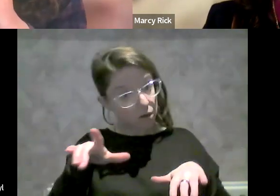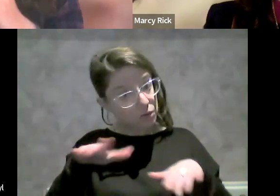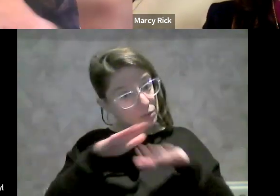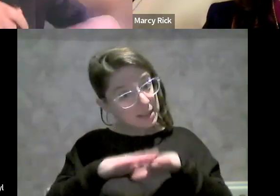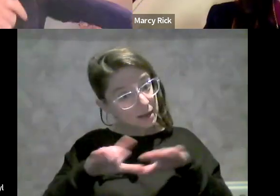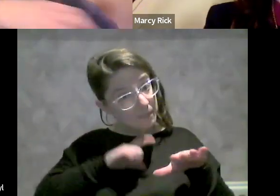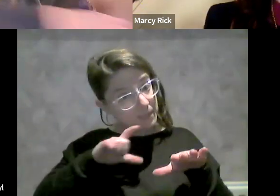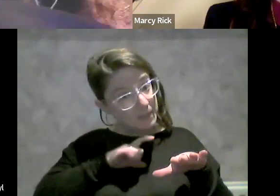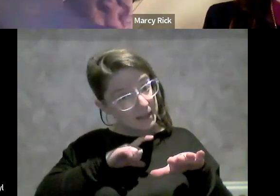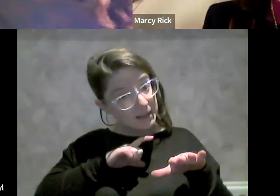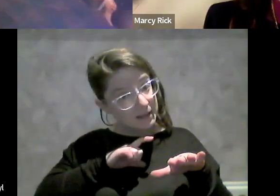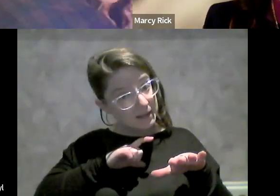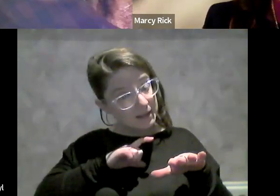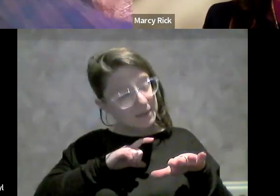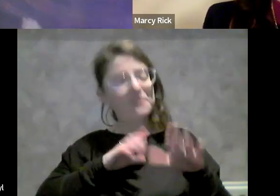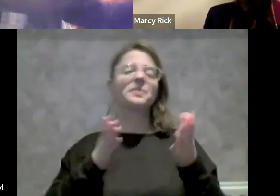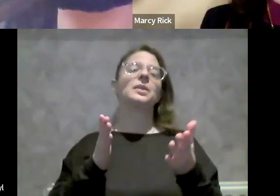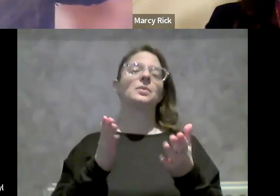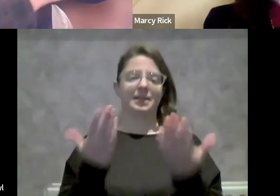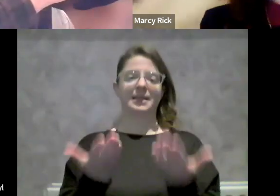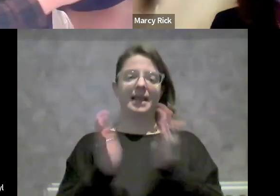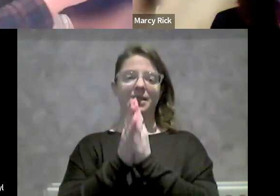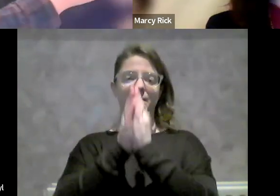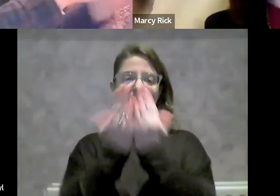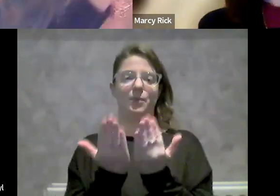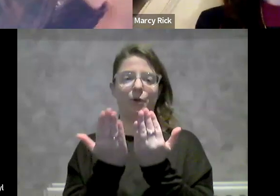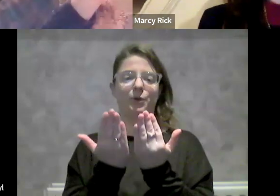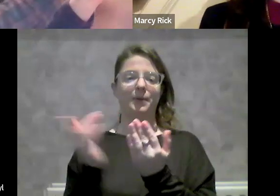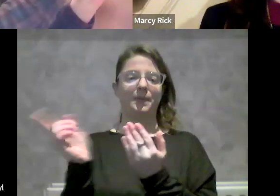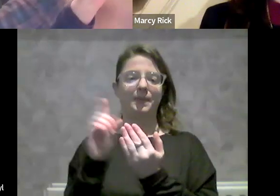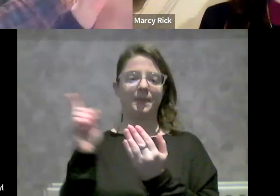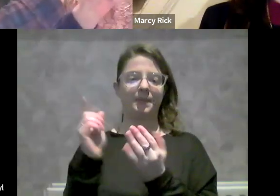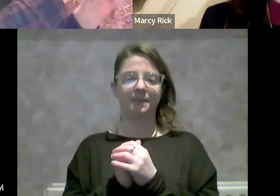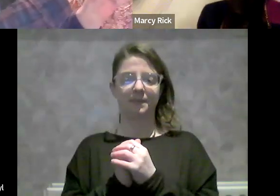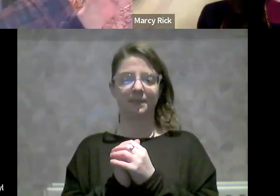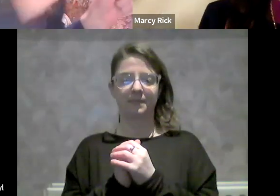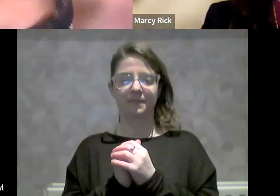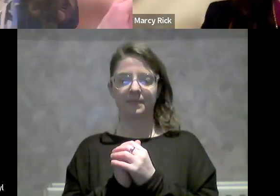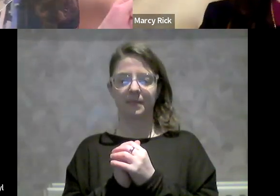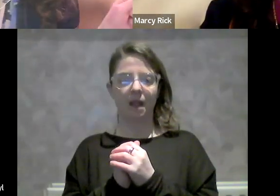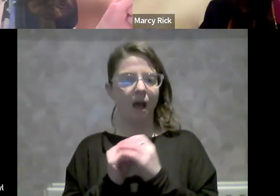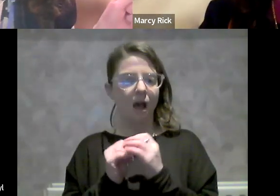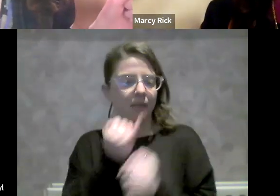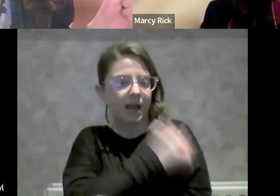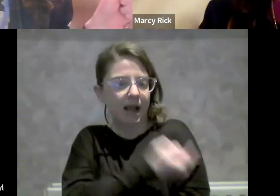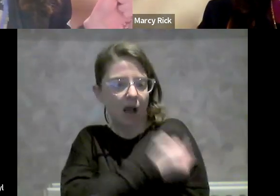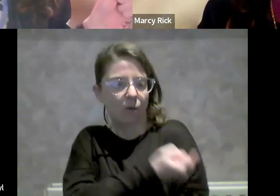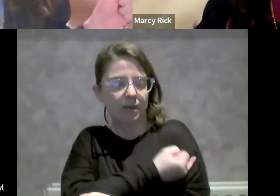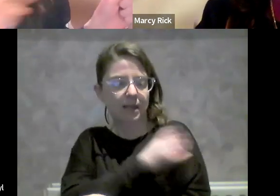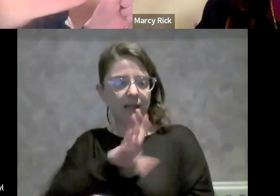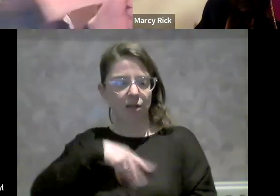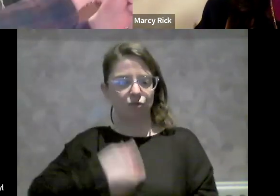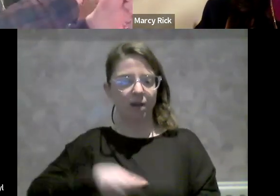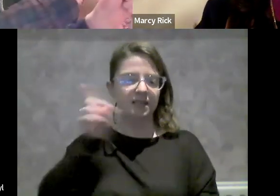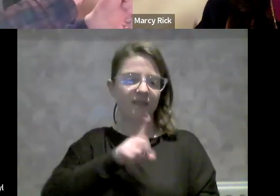comfortably? Today's book is called The Cowardly Trans Femme. What